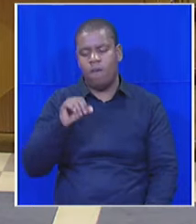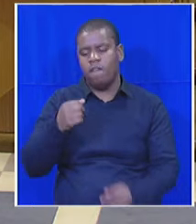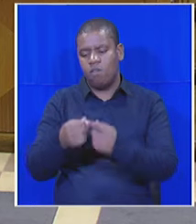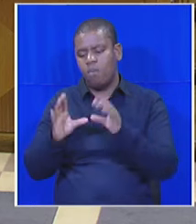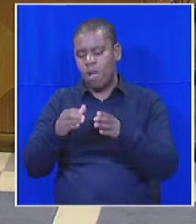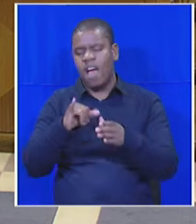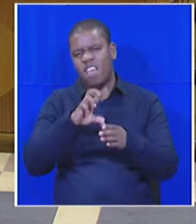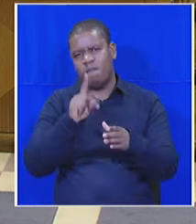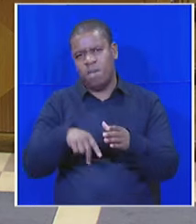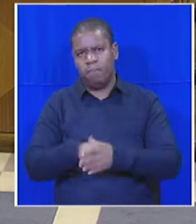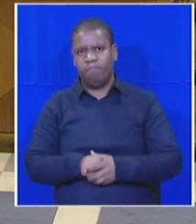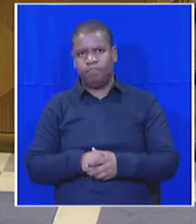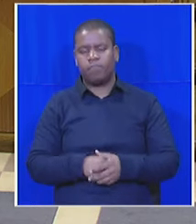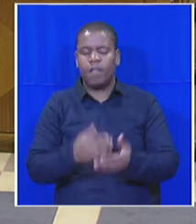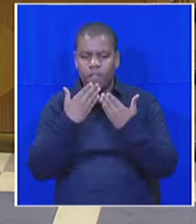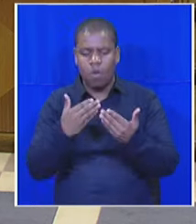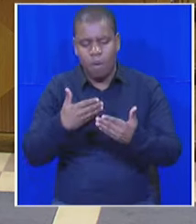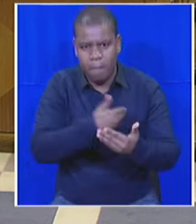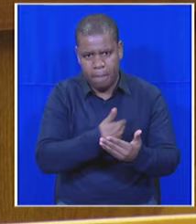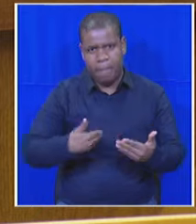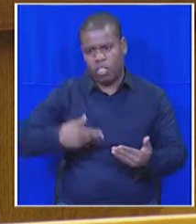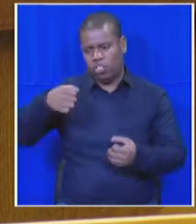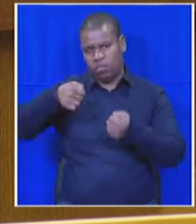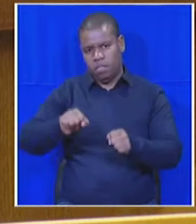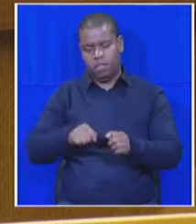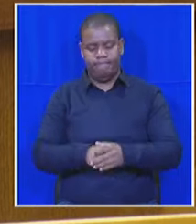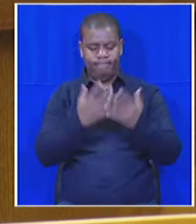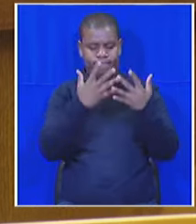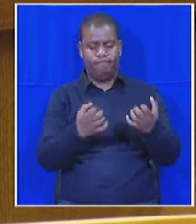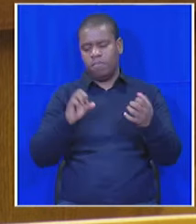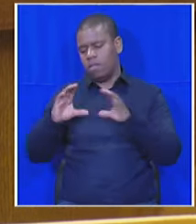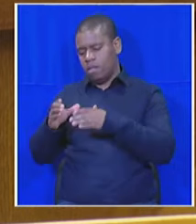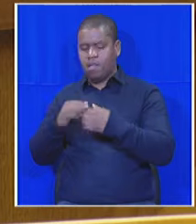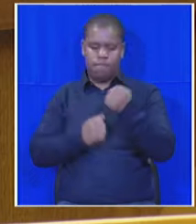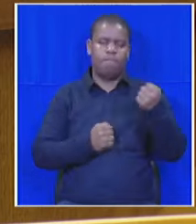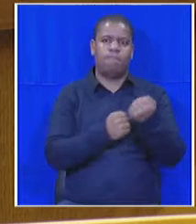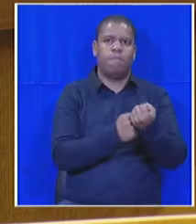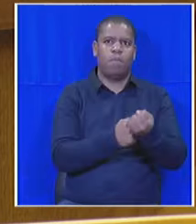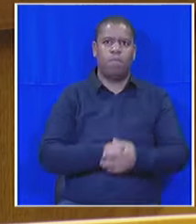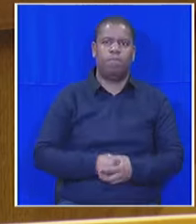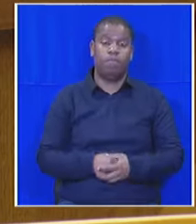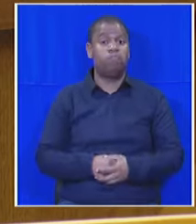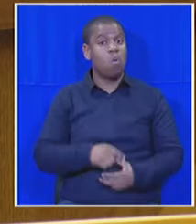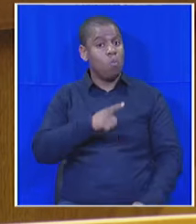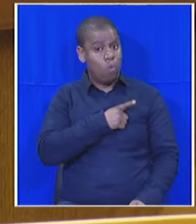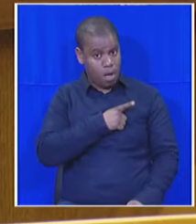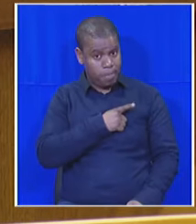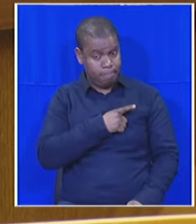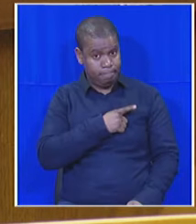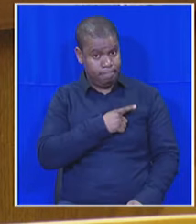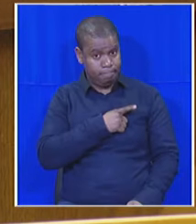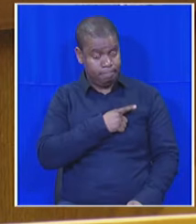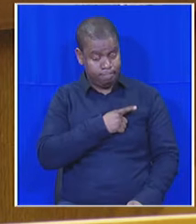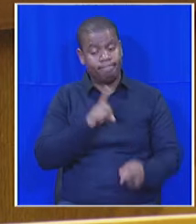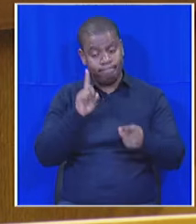Thank you, Madam Chairperson. The IFP supports this budget. In doing so, however, we would like to raise